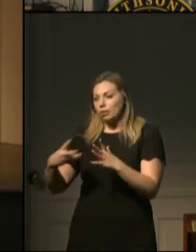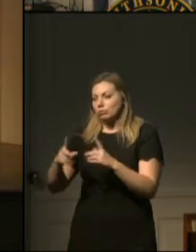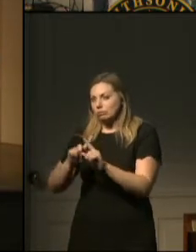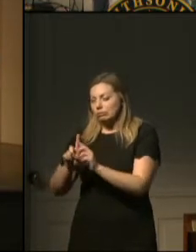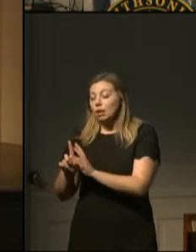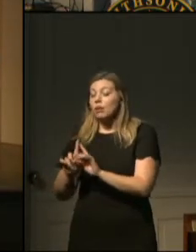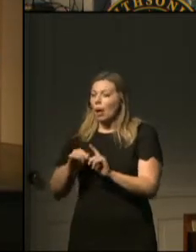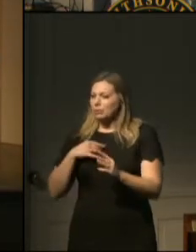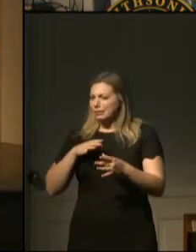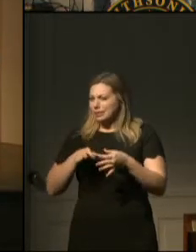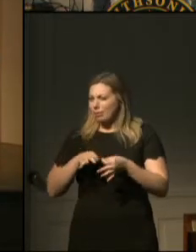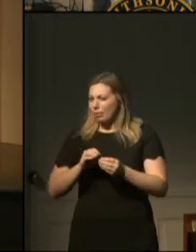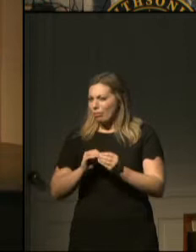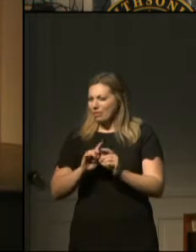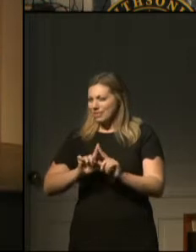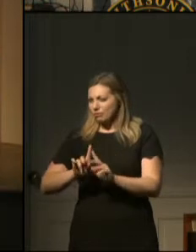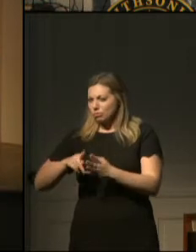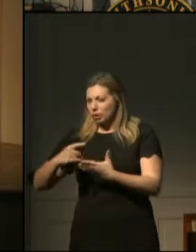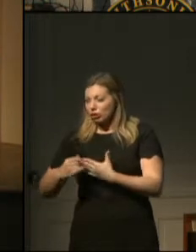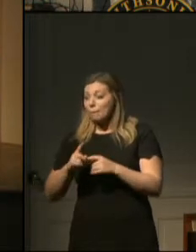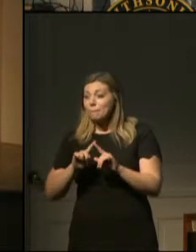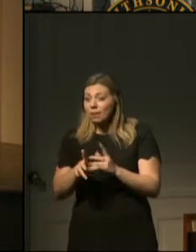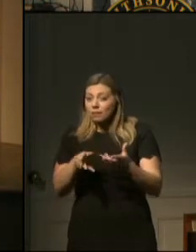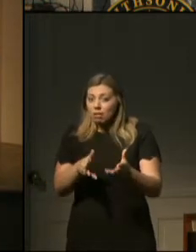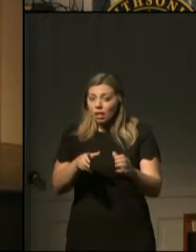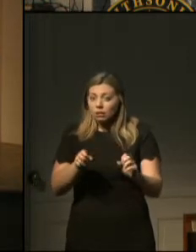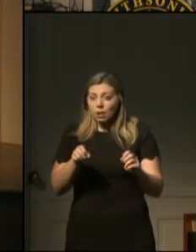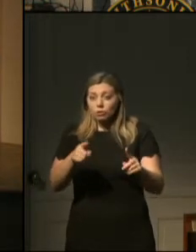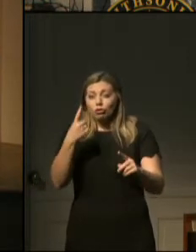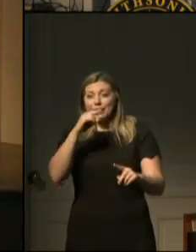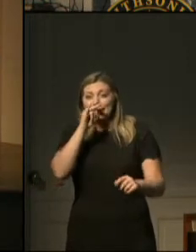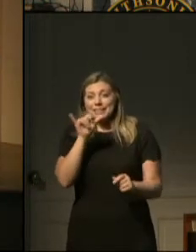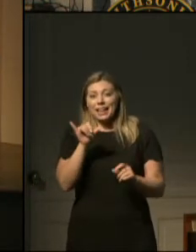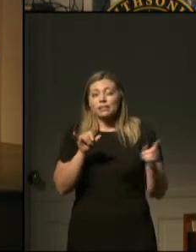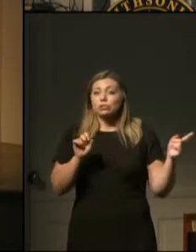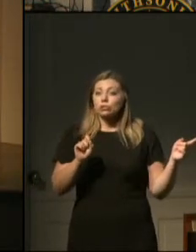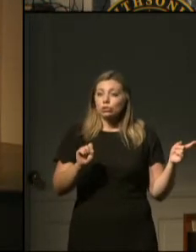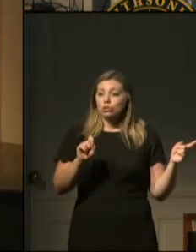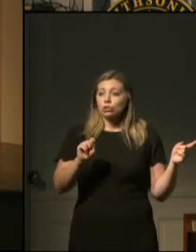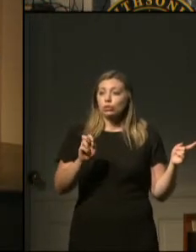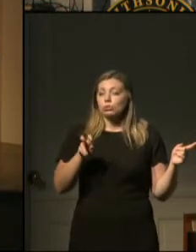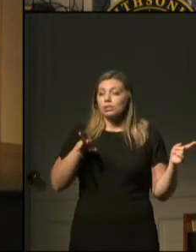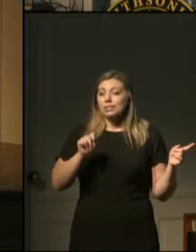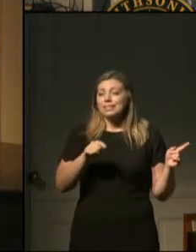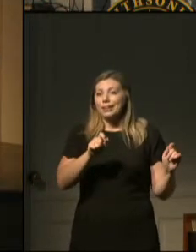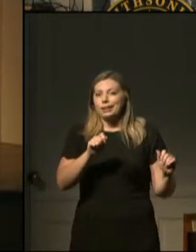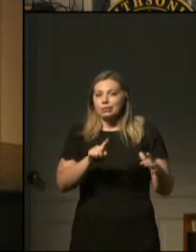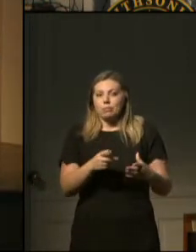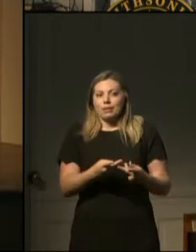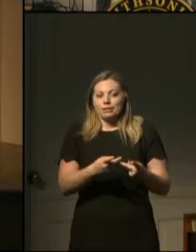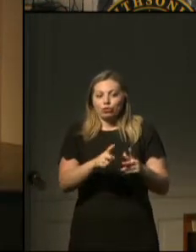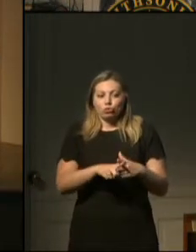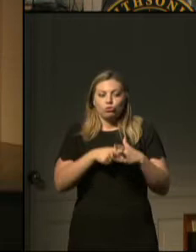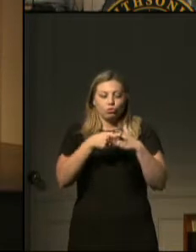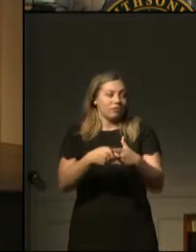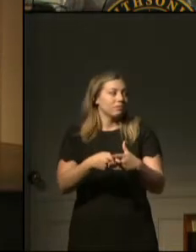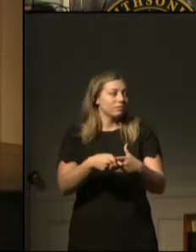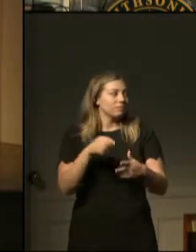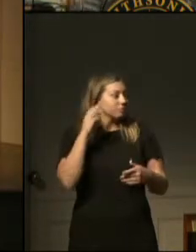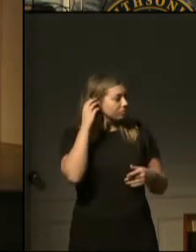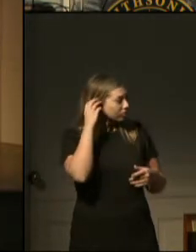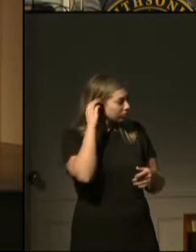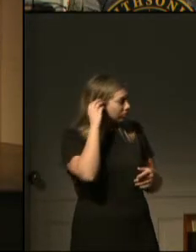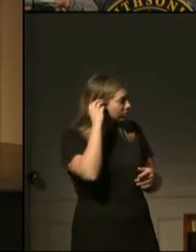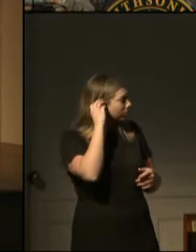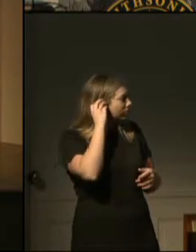projects. But what that's done is it's allowed the opportunity for kids like Stuart to have a place to start.